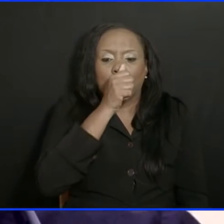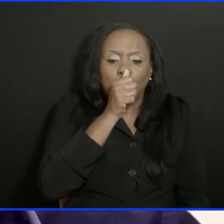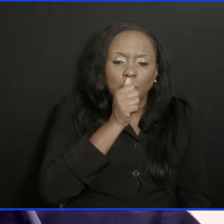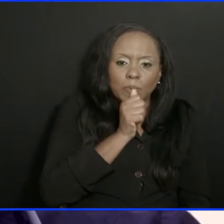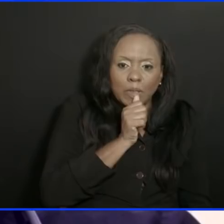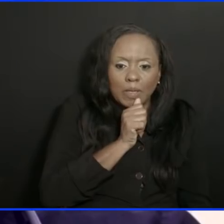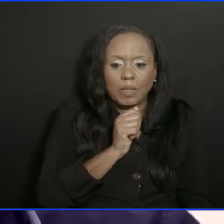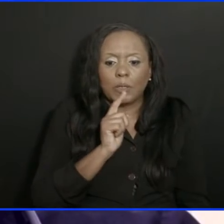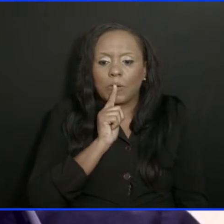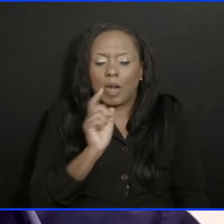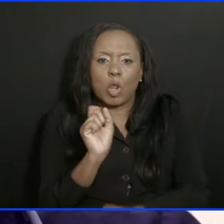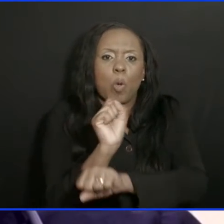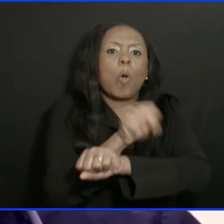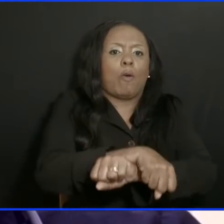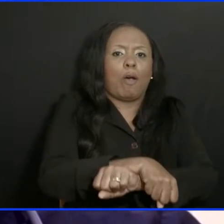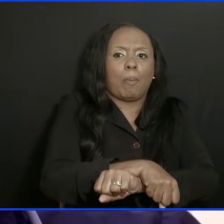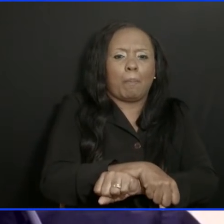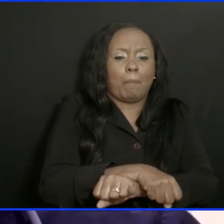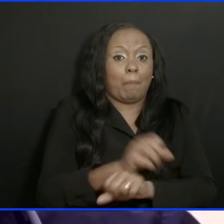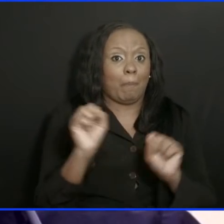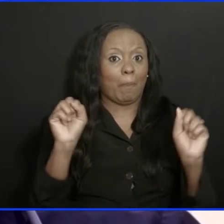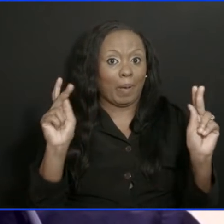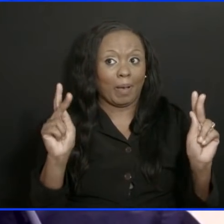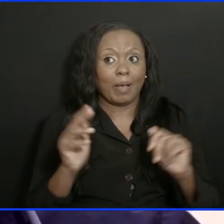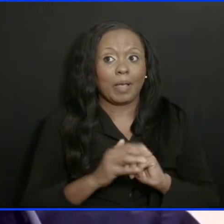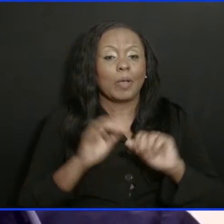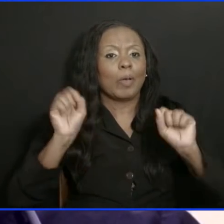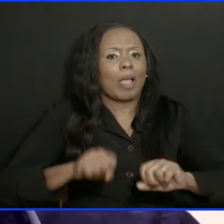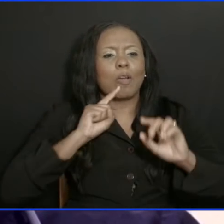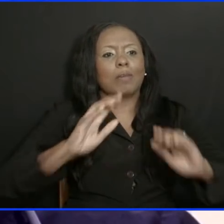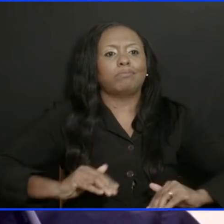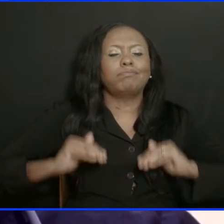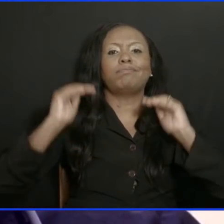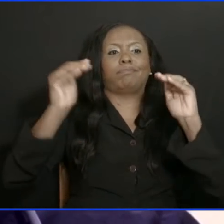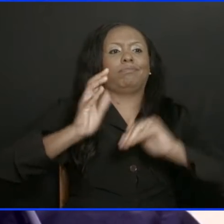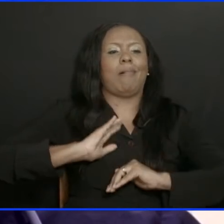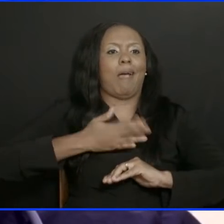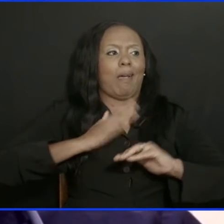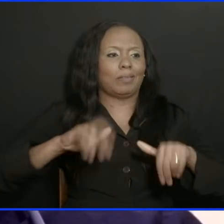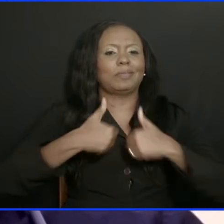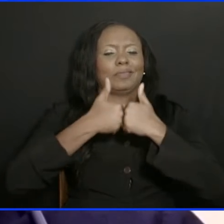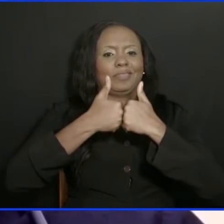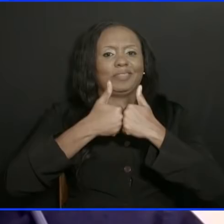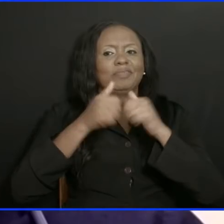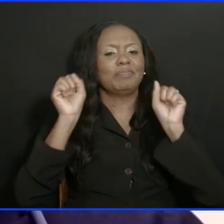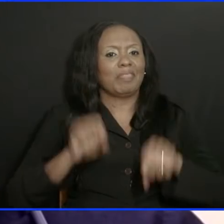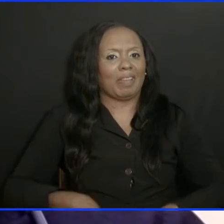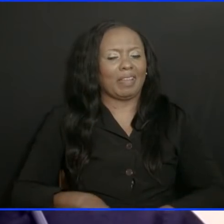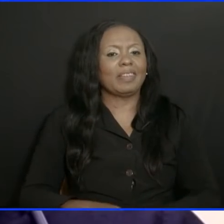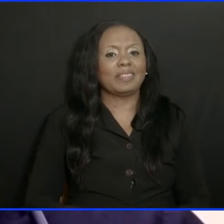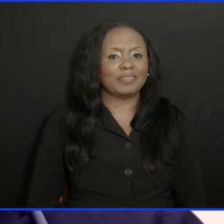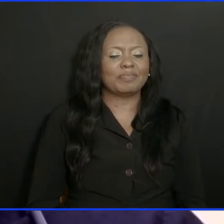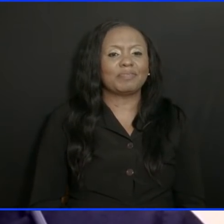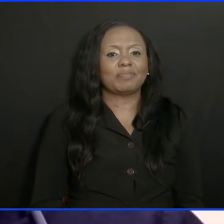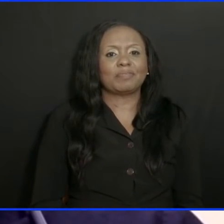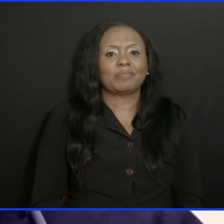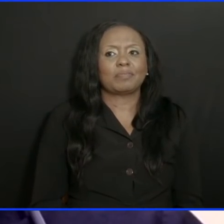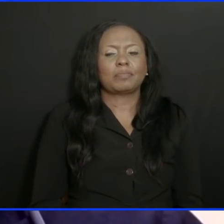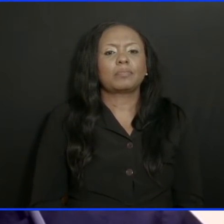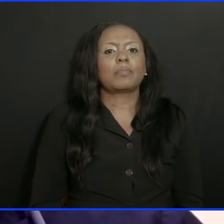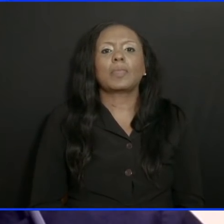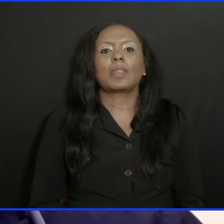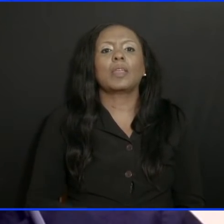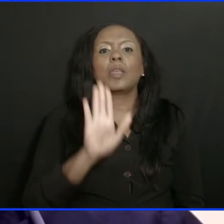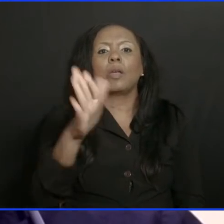bump that is going to occur. And certainly we can soar above this challenge, soar above the storm. Now, what can you do?